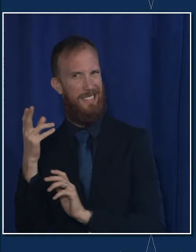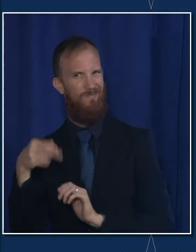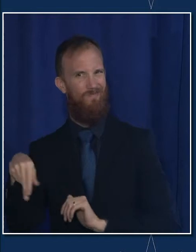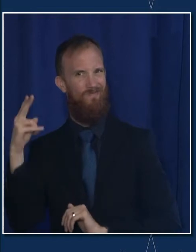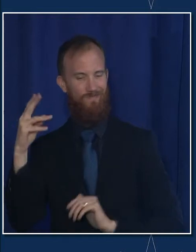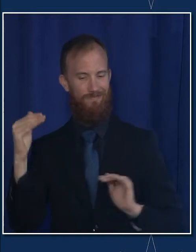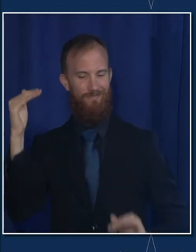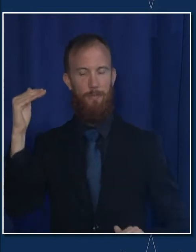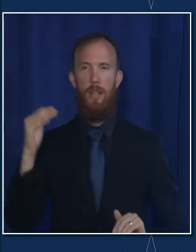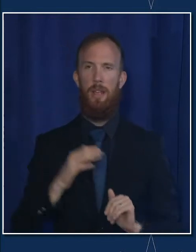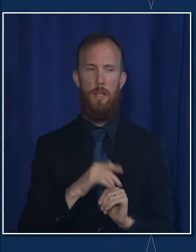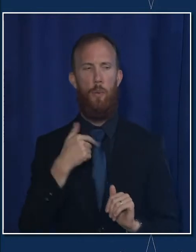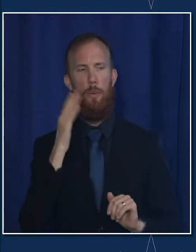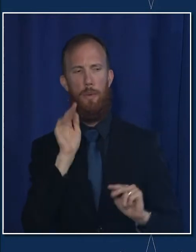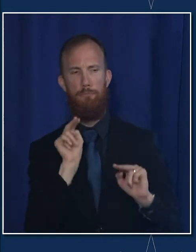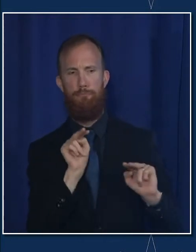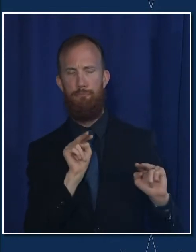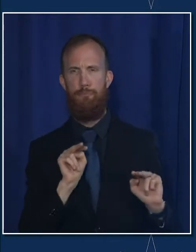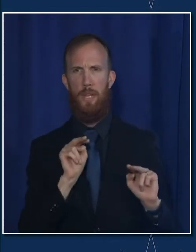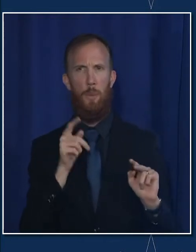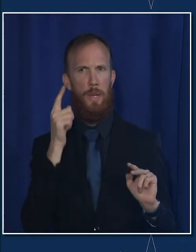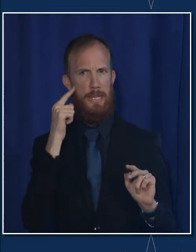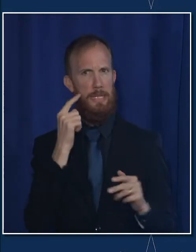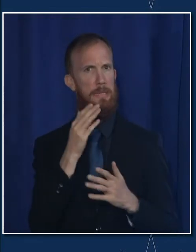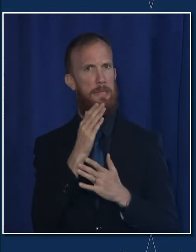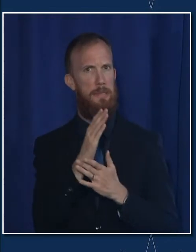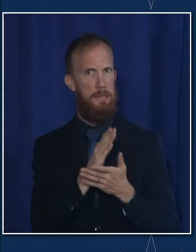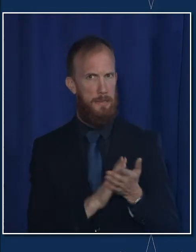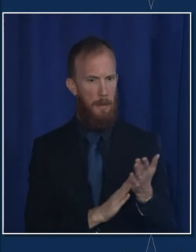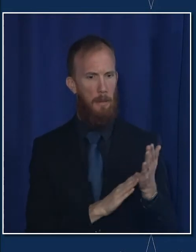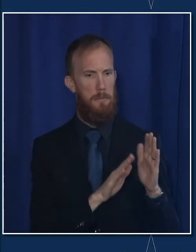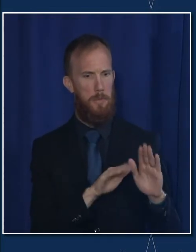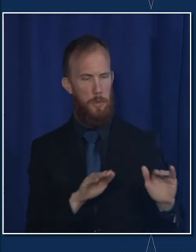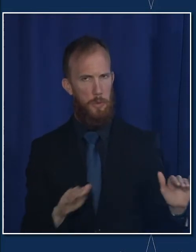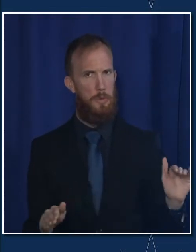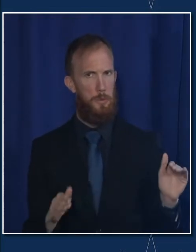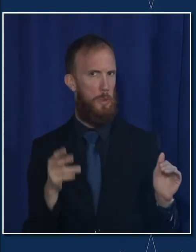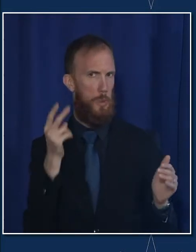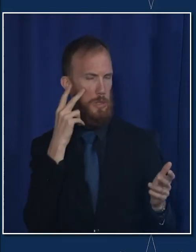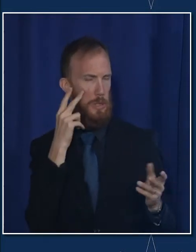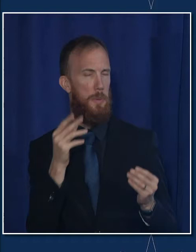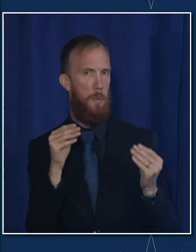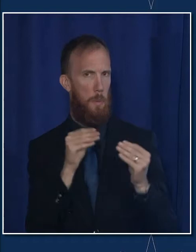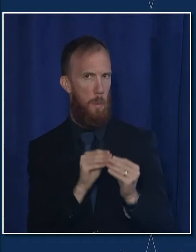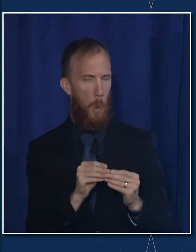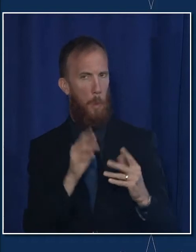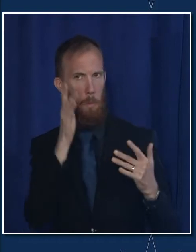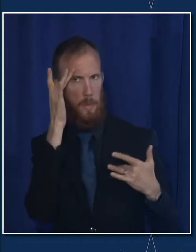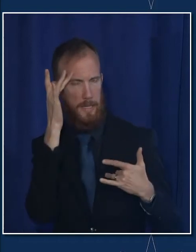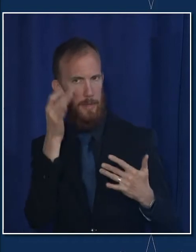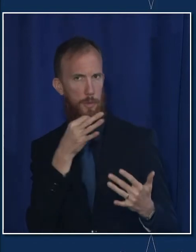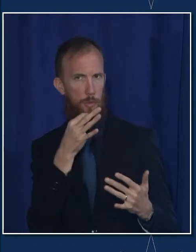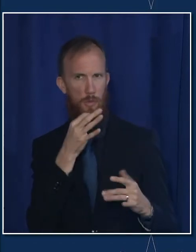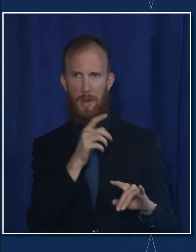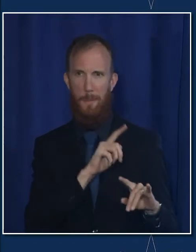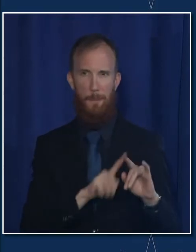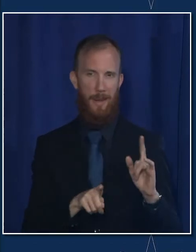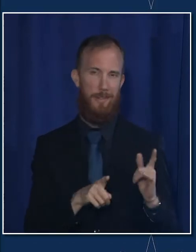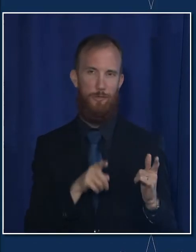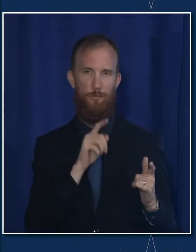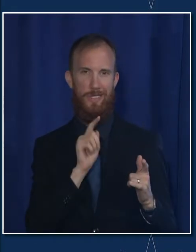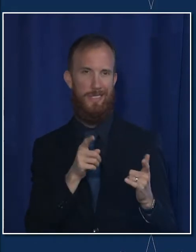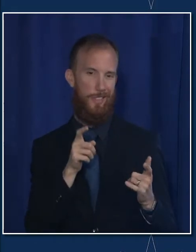this. We expect cases to likely increase in children, but broadly to mirror what we see at the community level. That's what we've